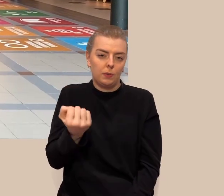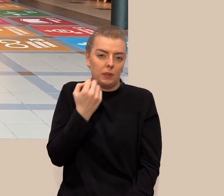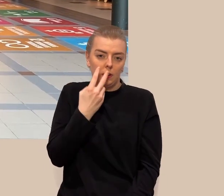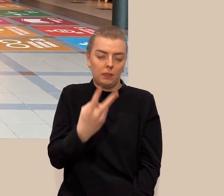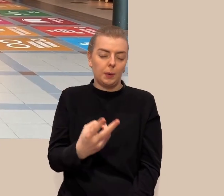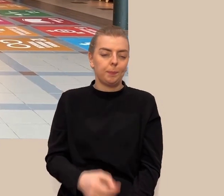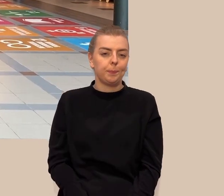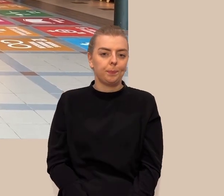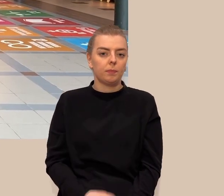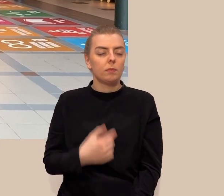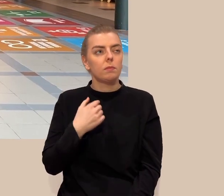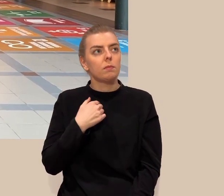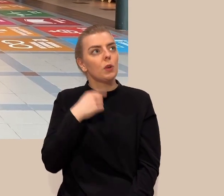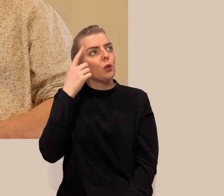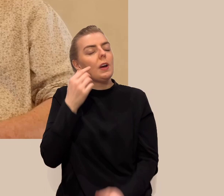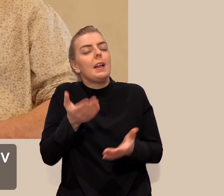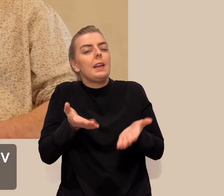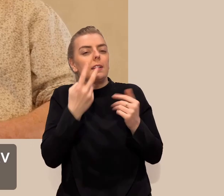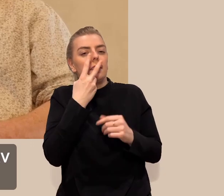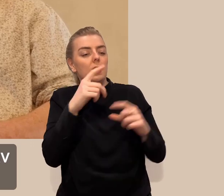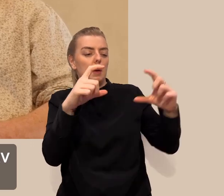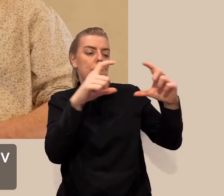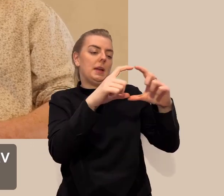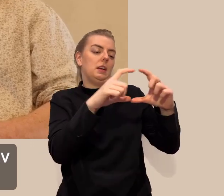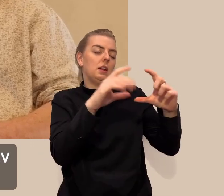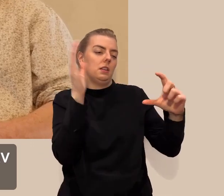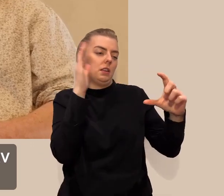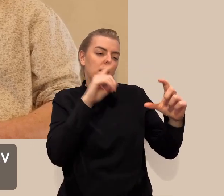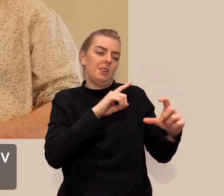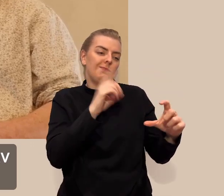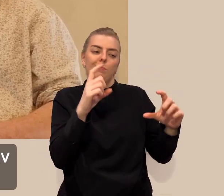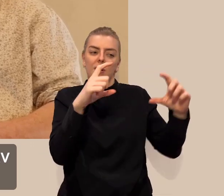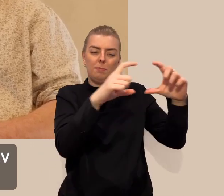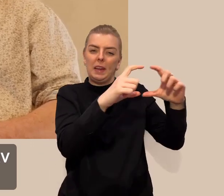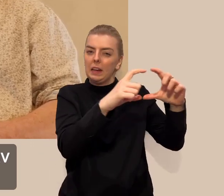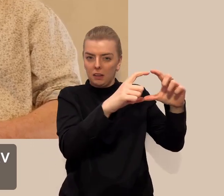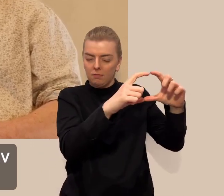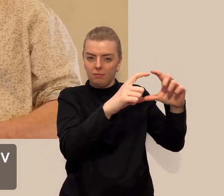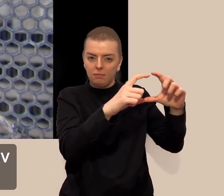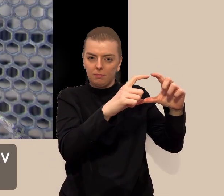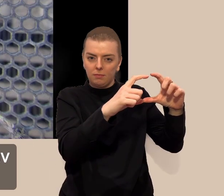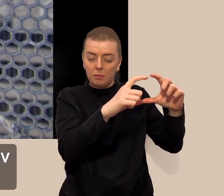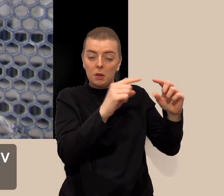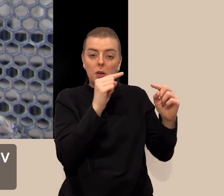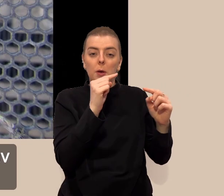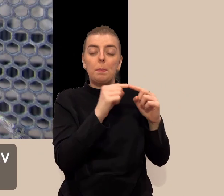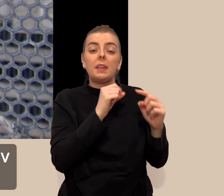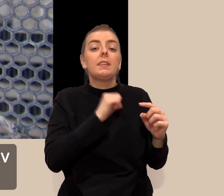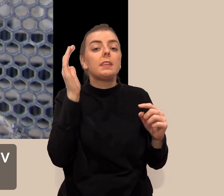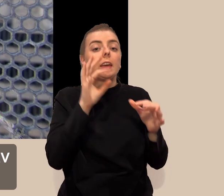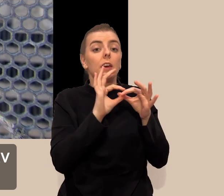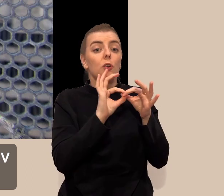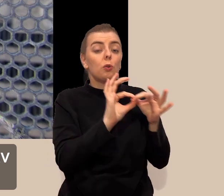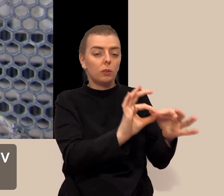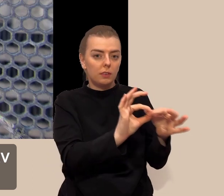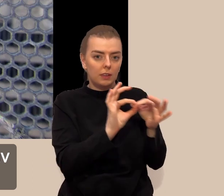This day and age was fantastic. I think it's easy maybe to look at some of the images and think. They've just taken